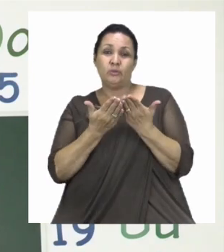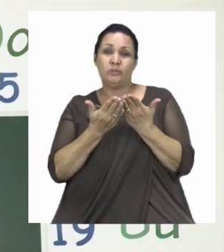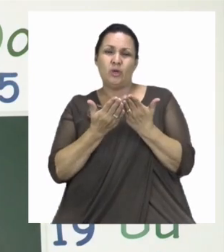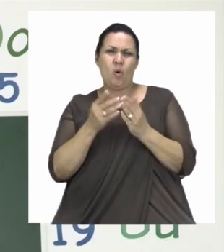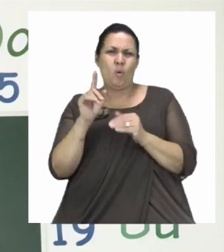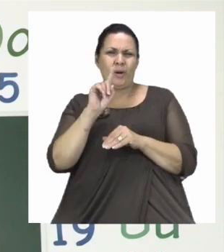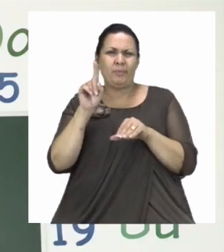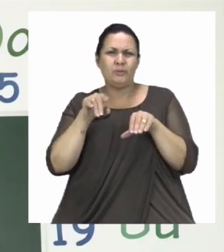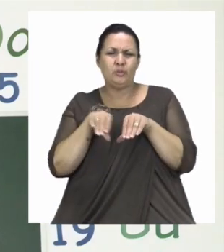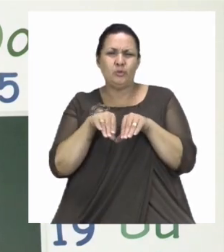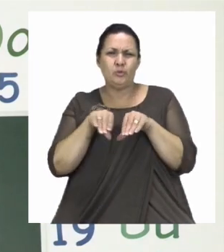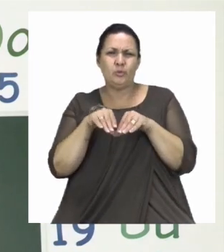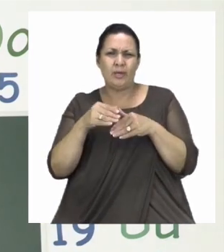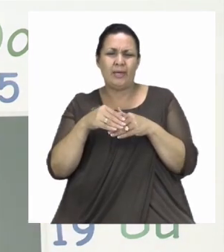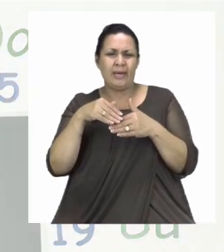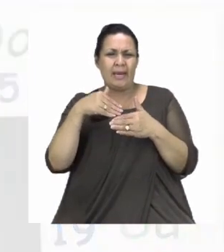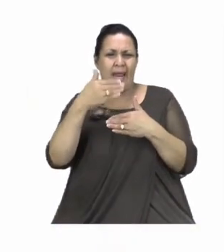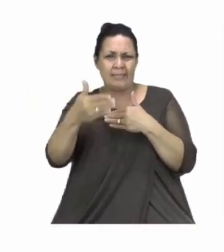do next.